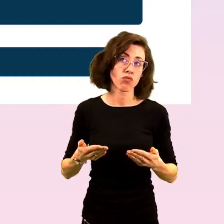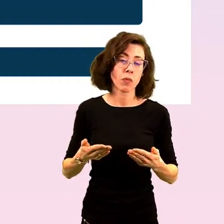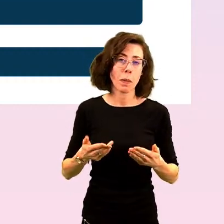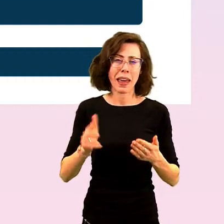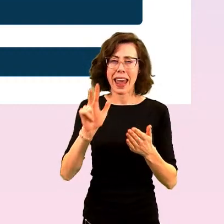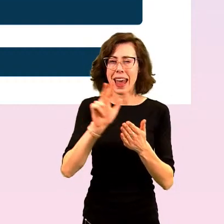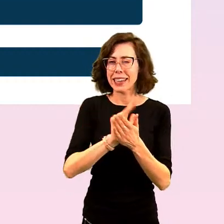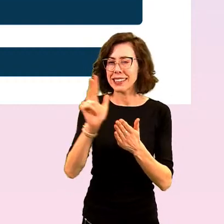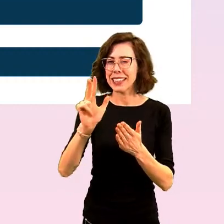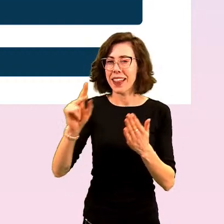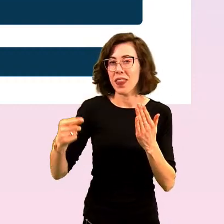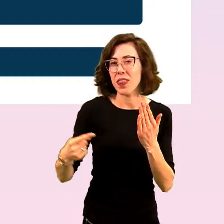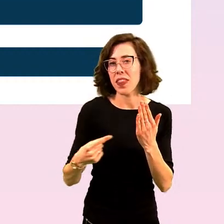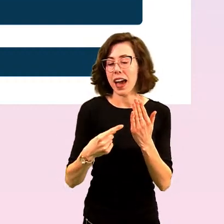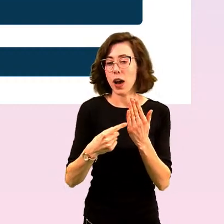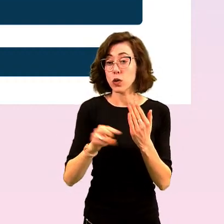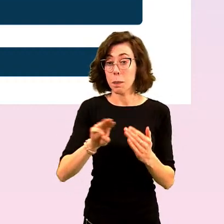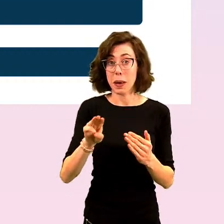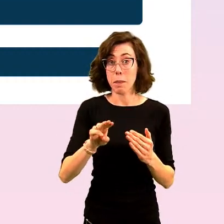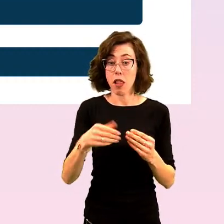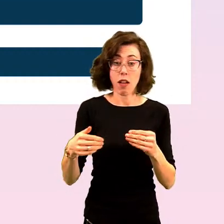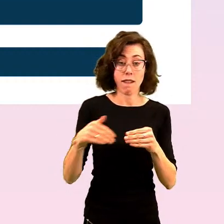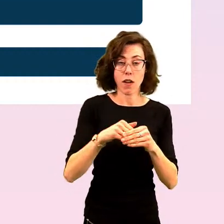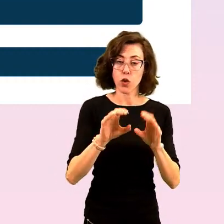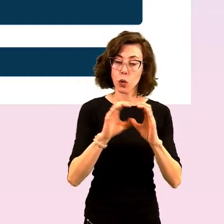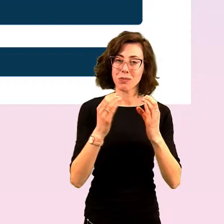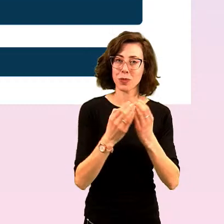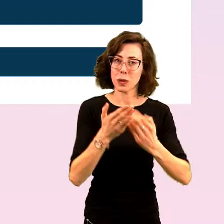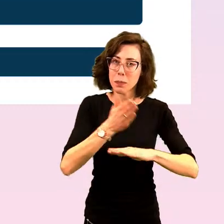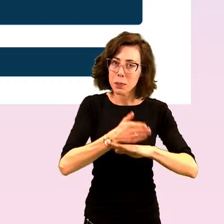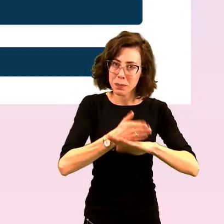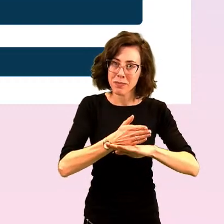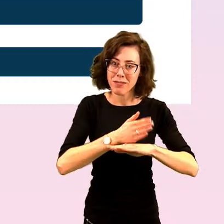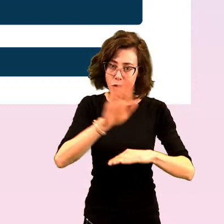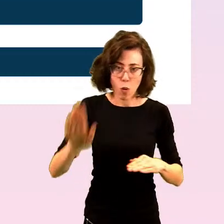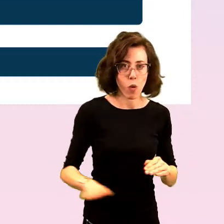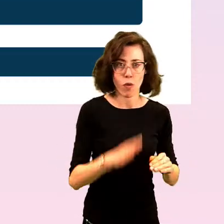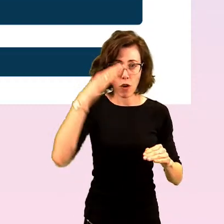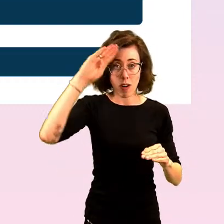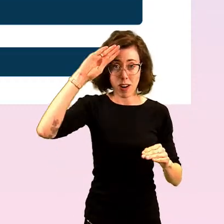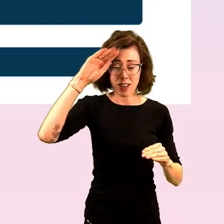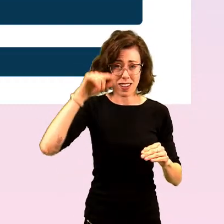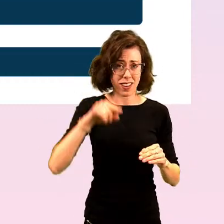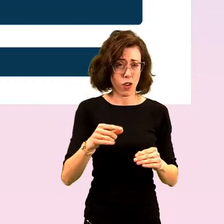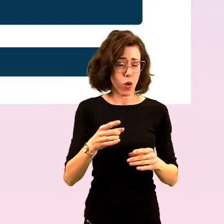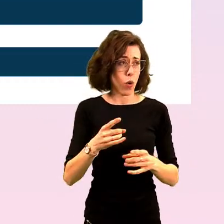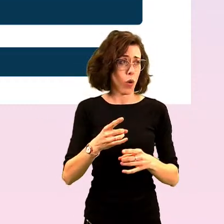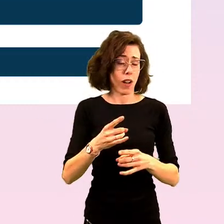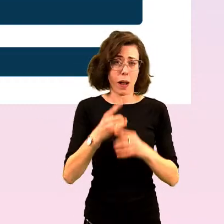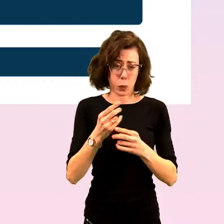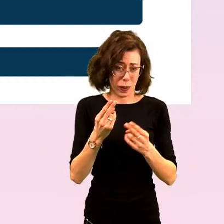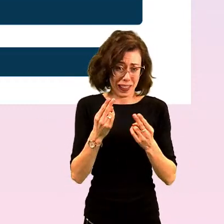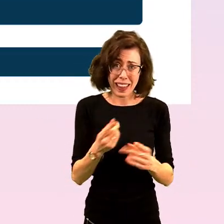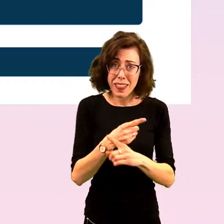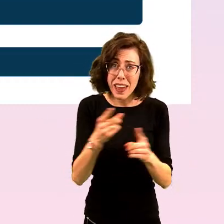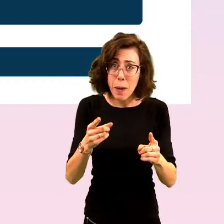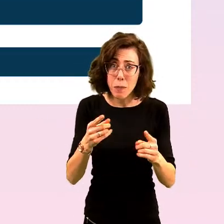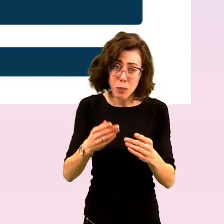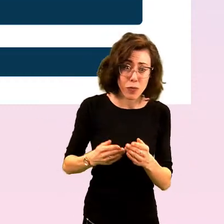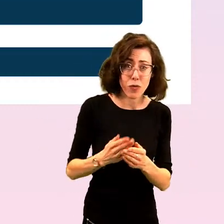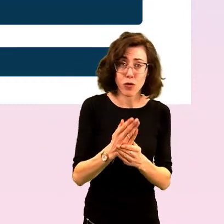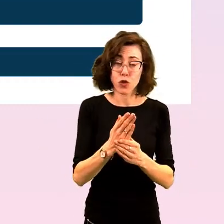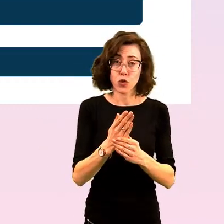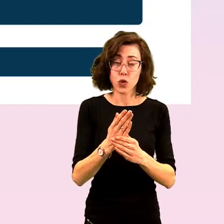18,000 people on community employment around the country. And there again, they've been invaluable to us during the lockdown in terms of a lot of them are doing Meals